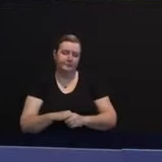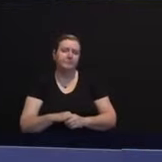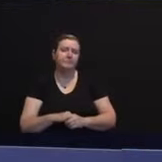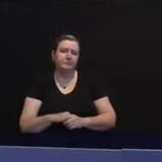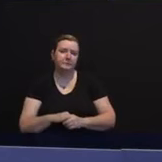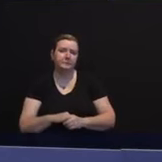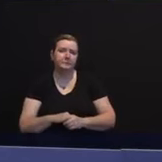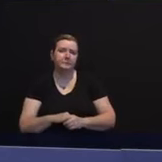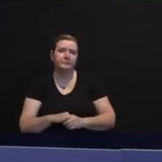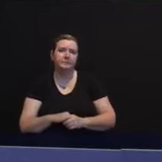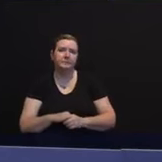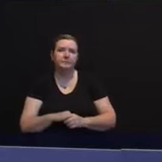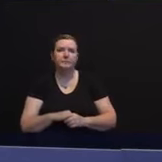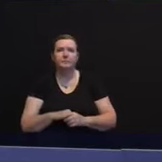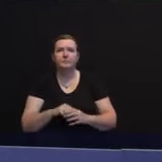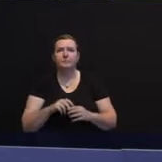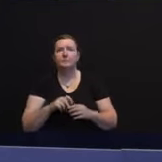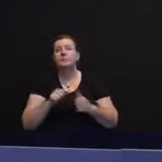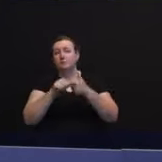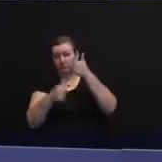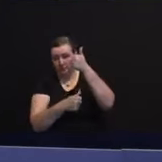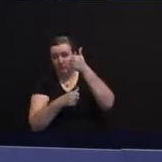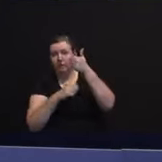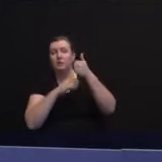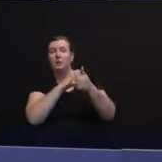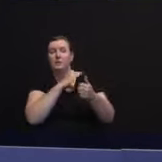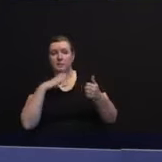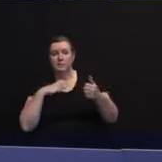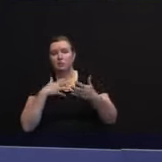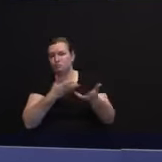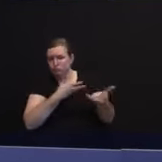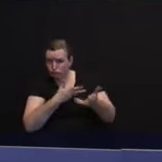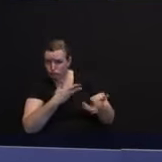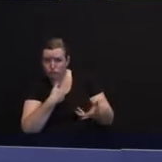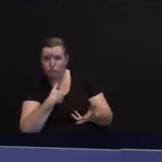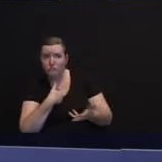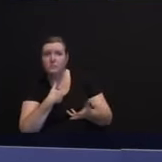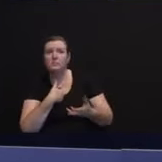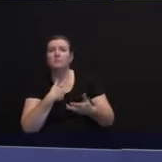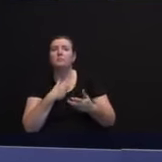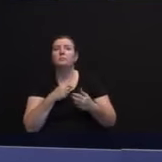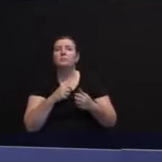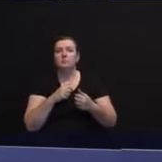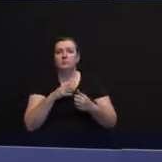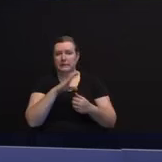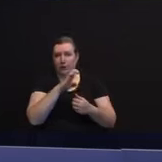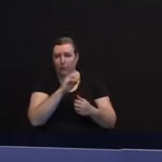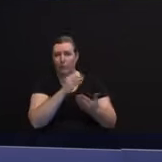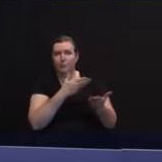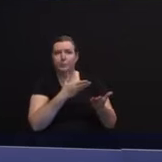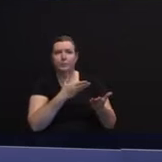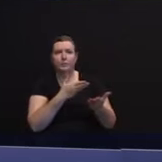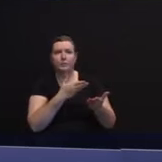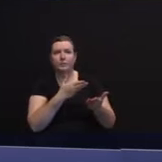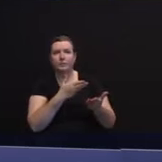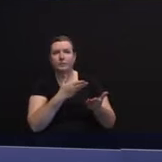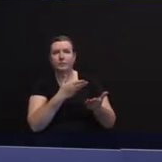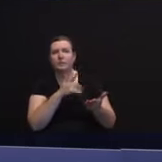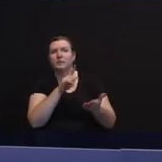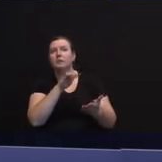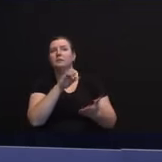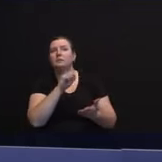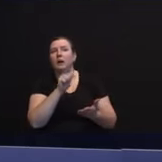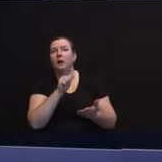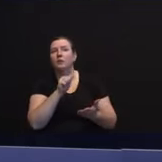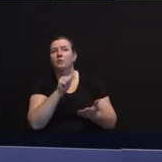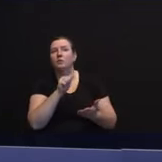is working with the interim adjutant General Colonel Lisa Hu to plan for its use in our